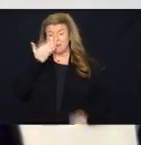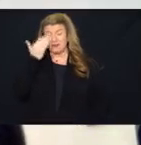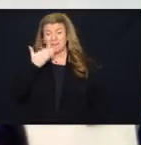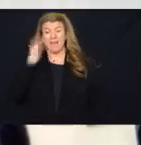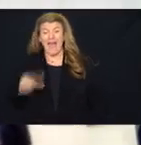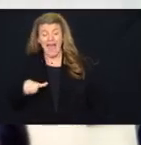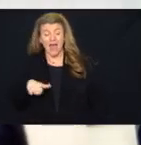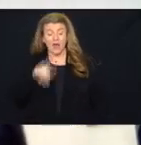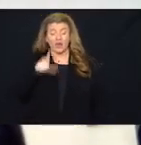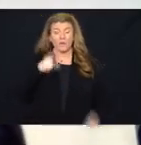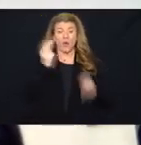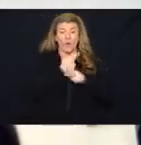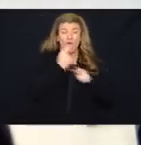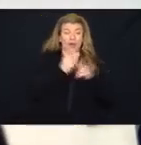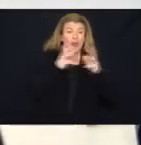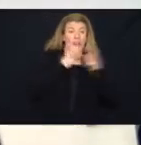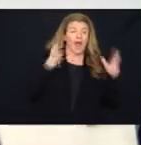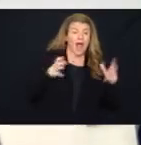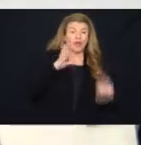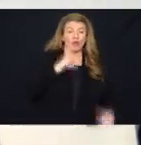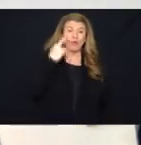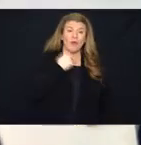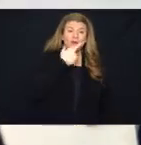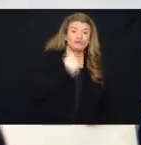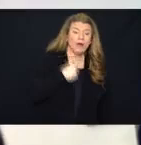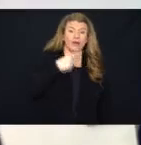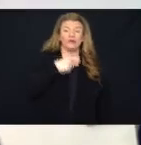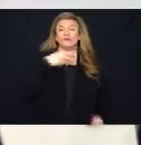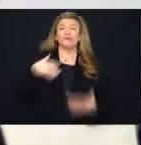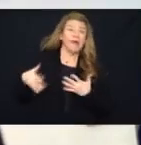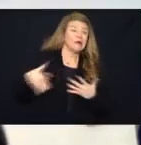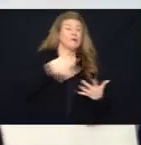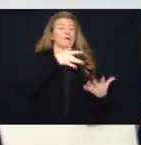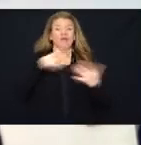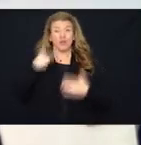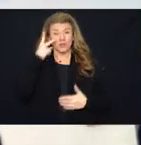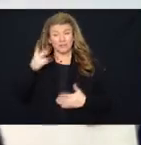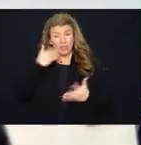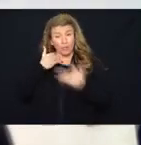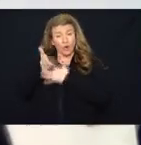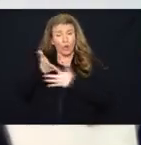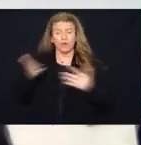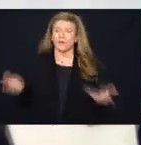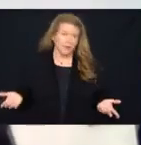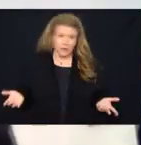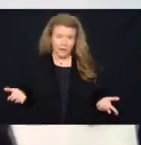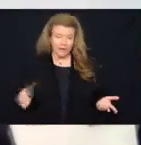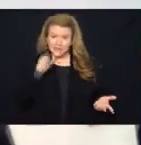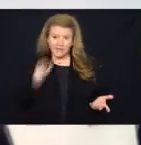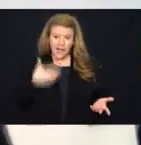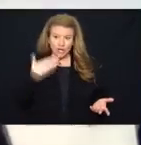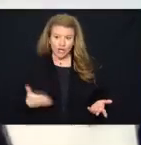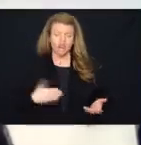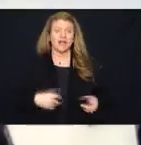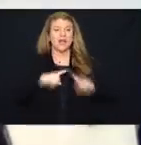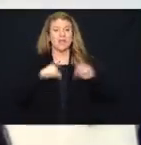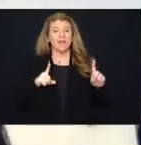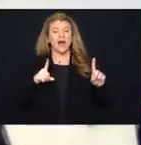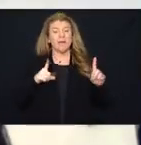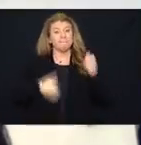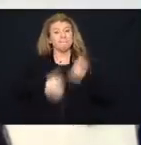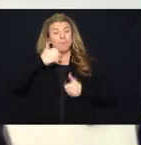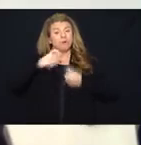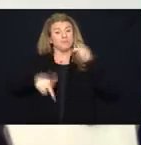or you've been wearing it a lot in a restaurant or running around with it and you can see through it, I would think it's not very good. But I mean,